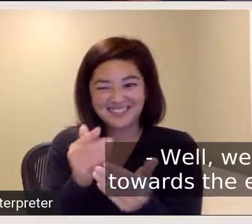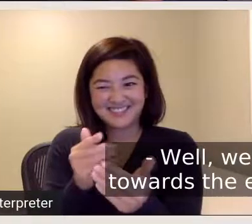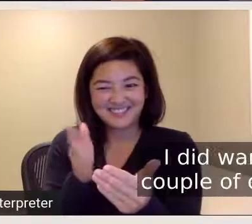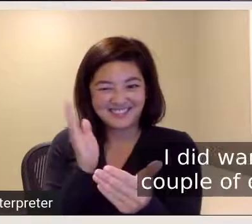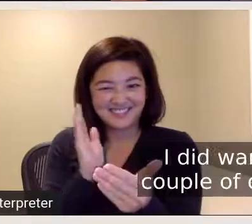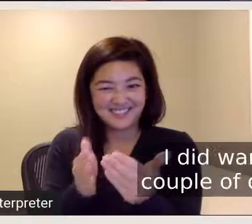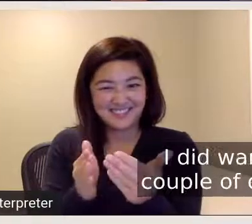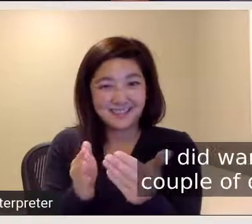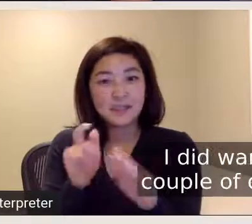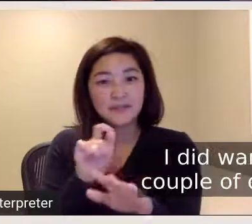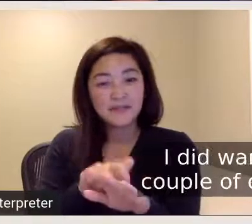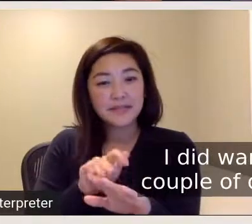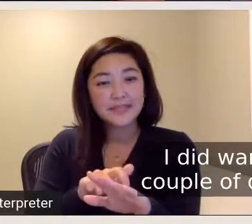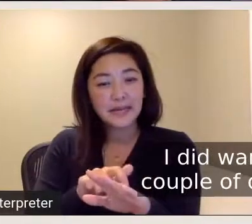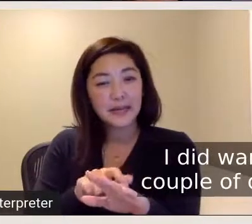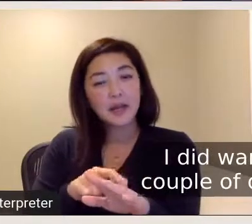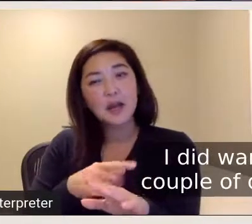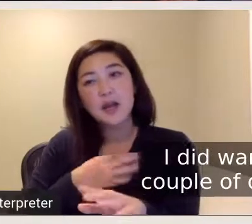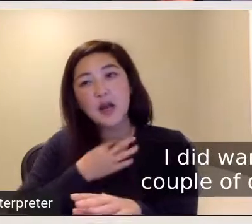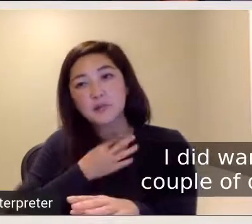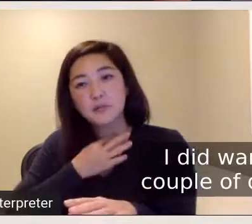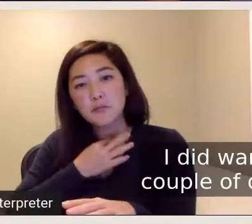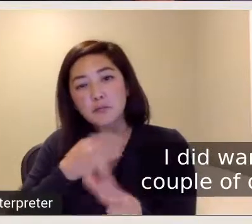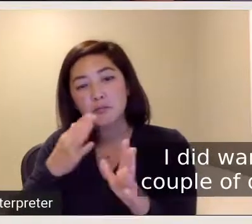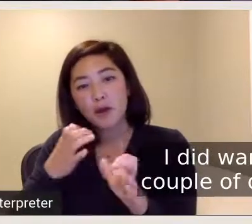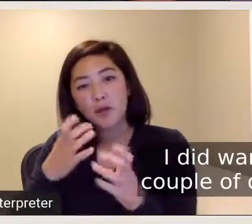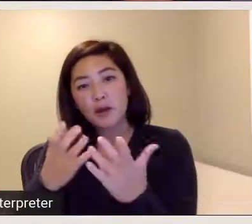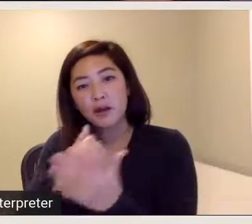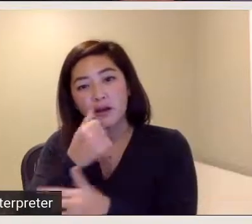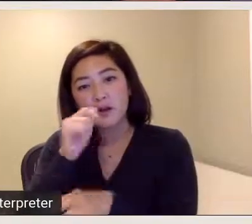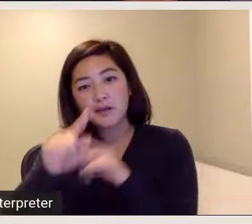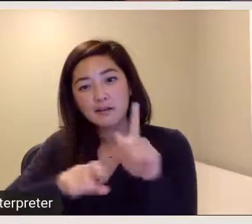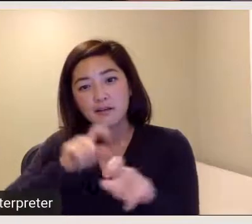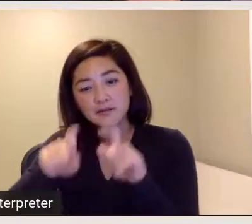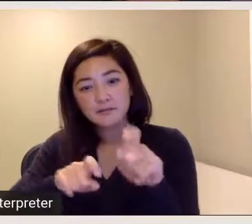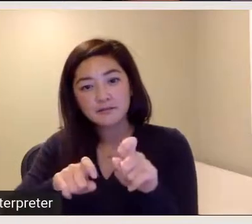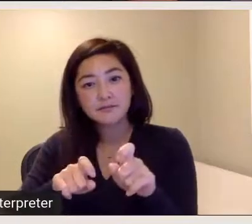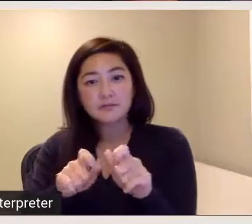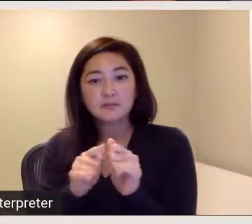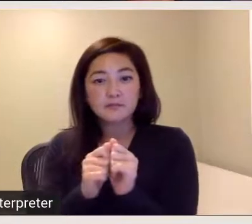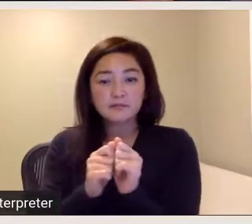our time. I did want to ask a couple of quick things.